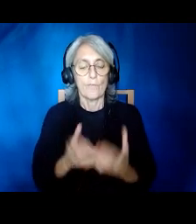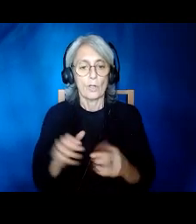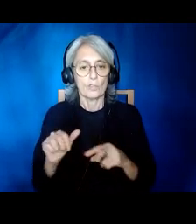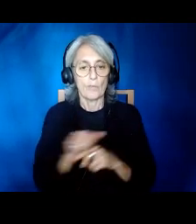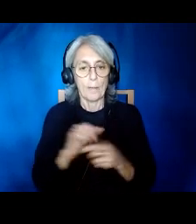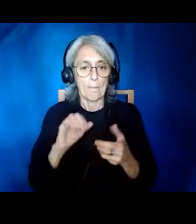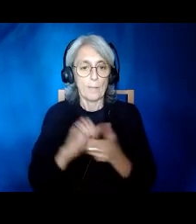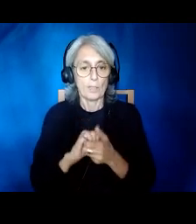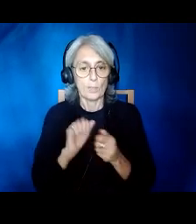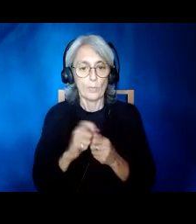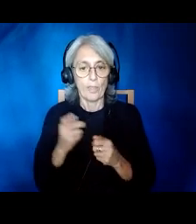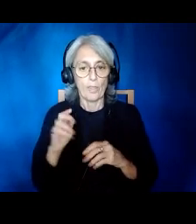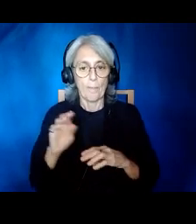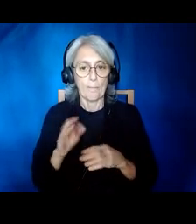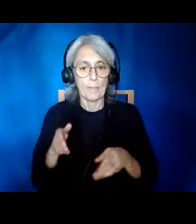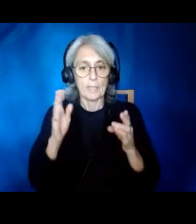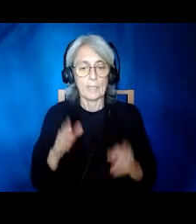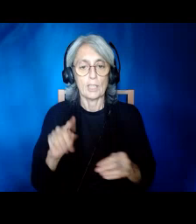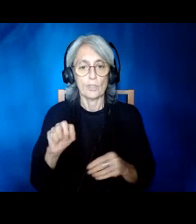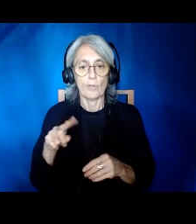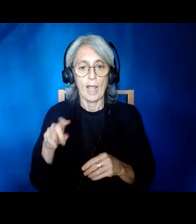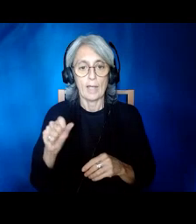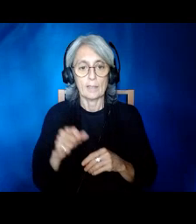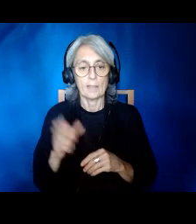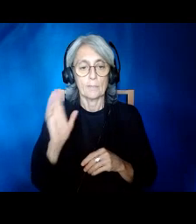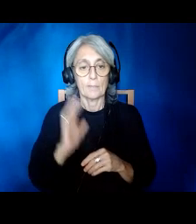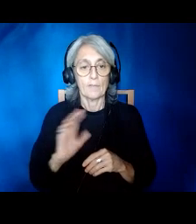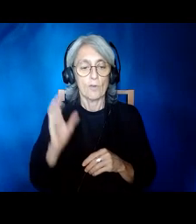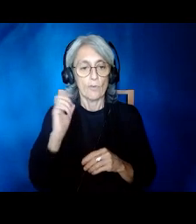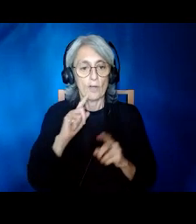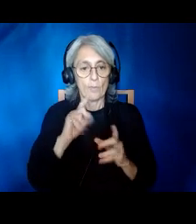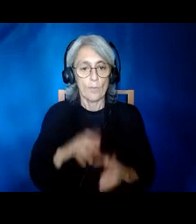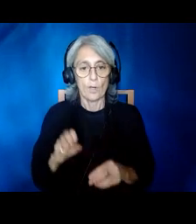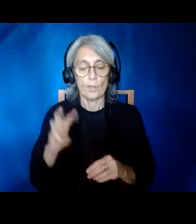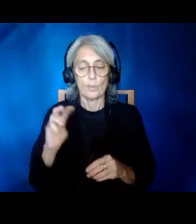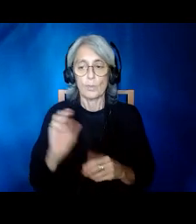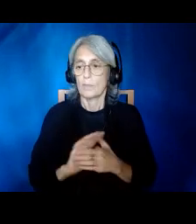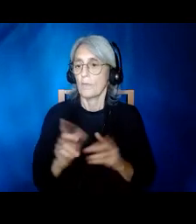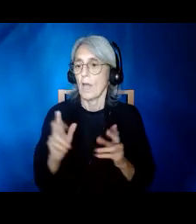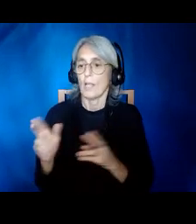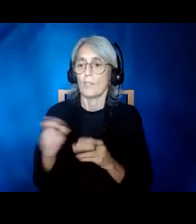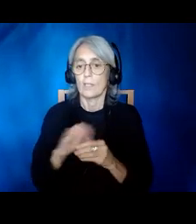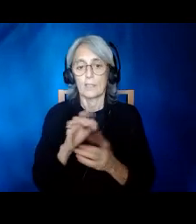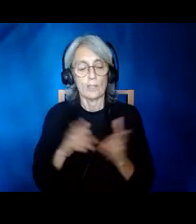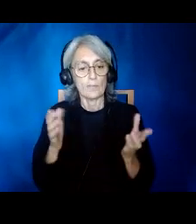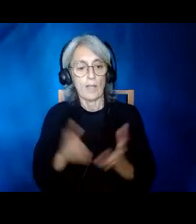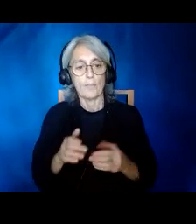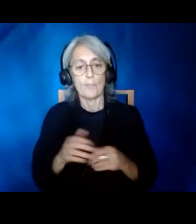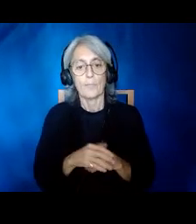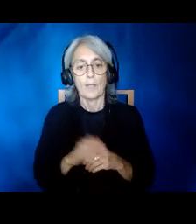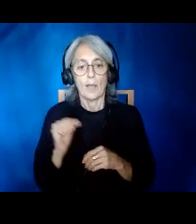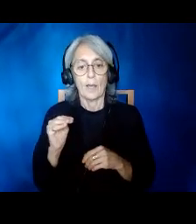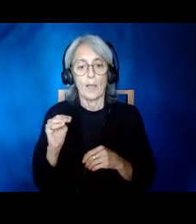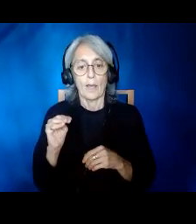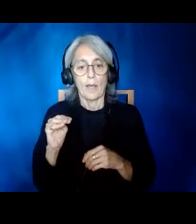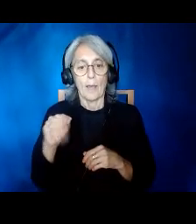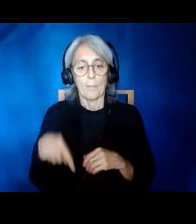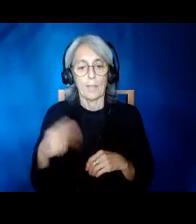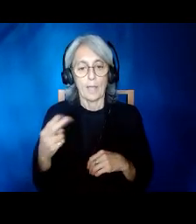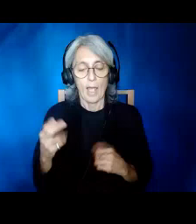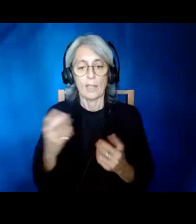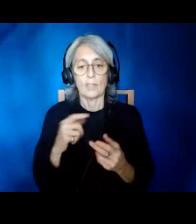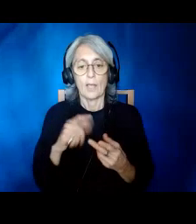Earlier in her career, Tony was a radio reporter and news video editor in the Central Valley. She earned a Master of Public Administration and a Bachelor of